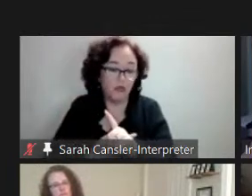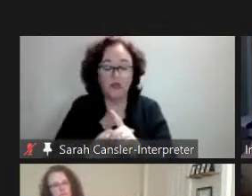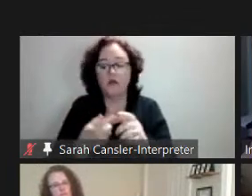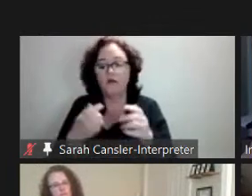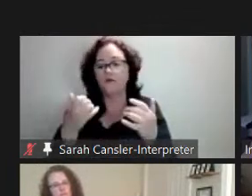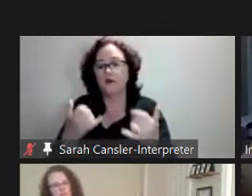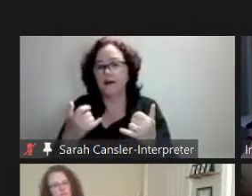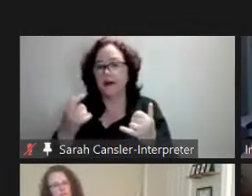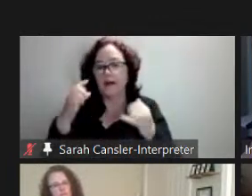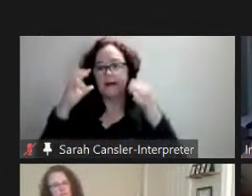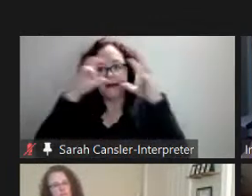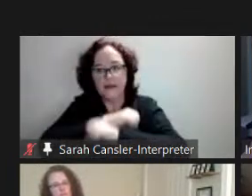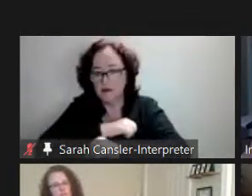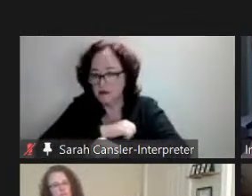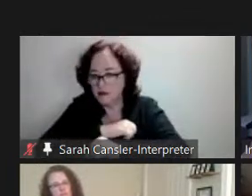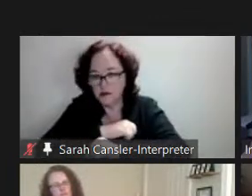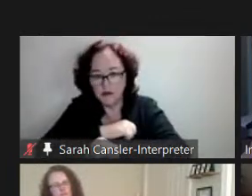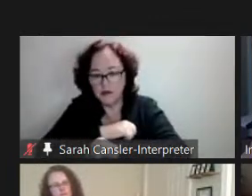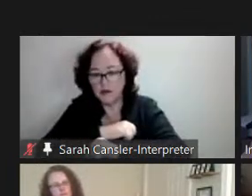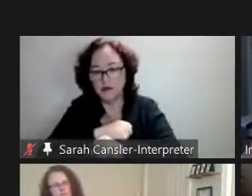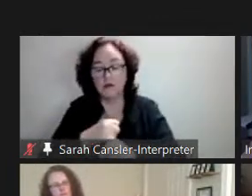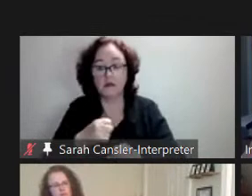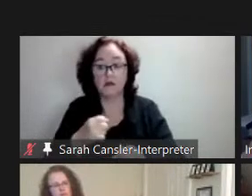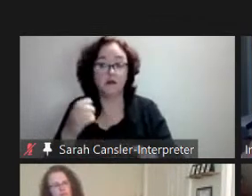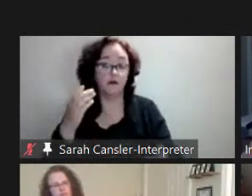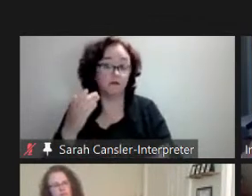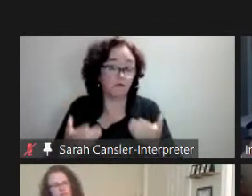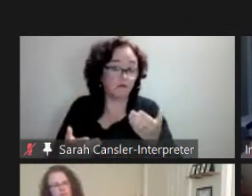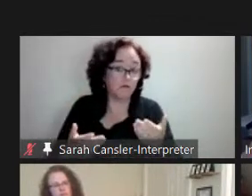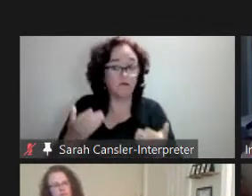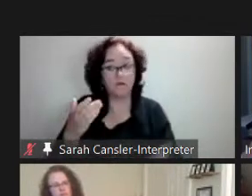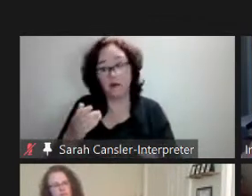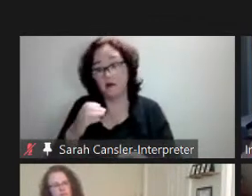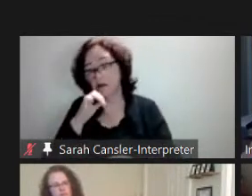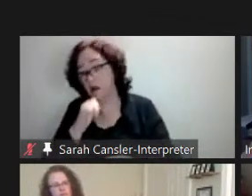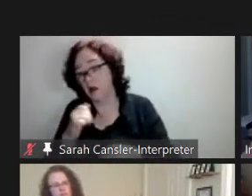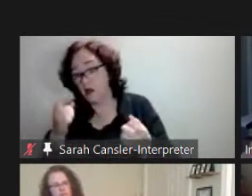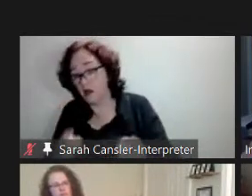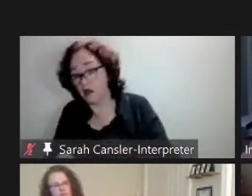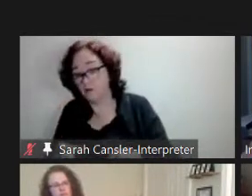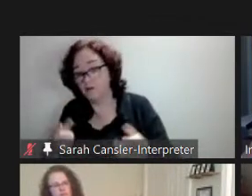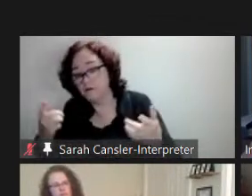guesstimate. May or may not happen depending on when we complete the